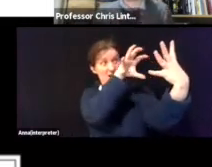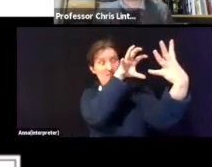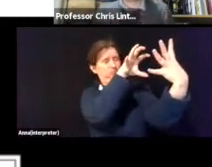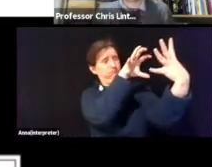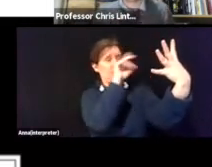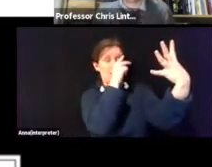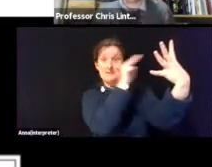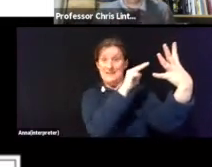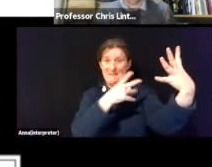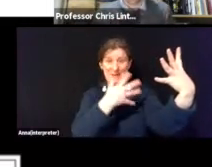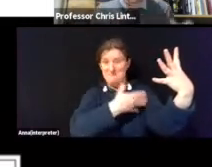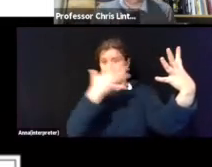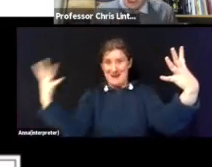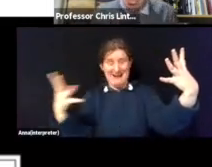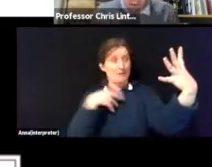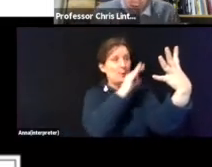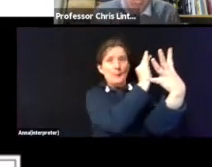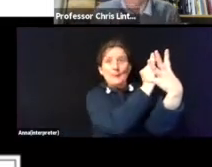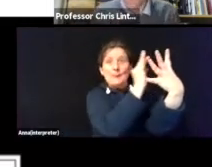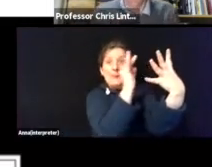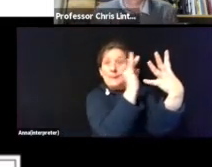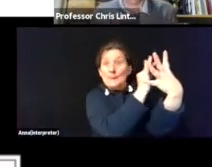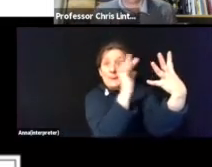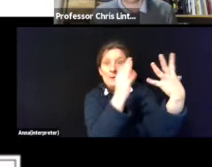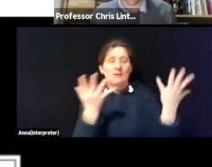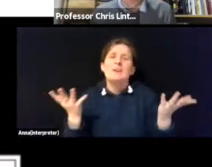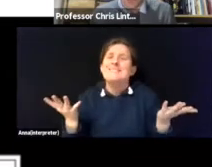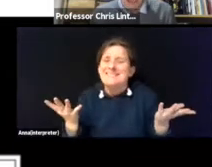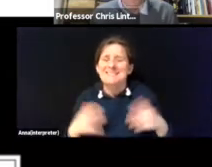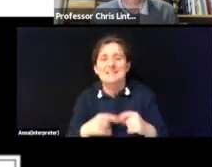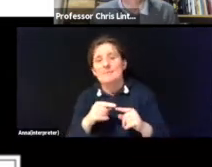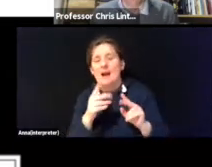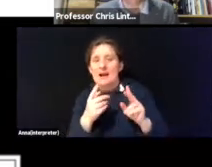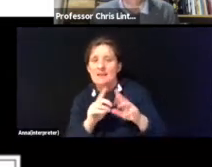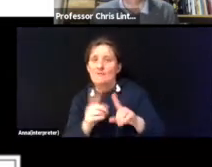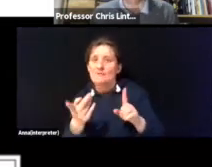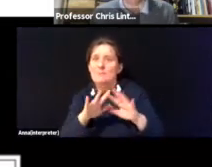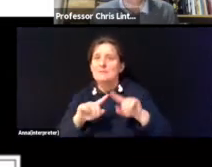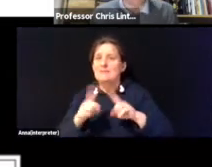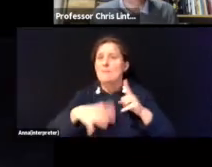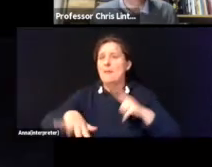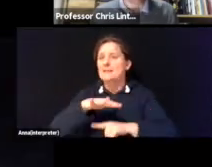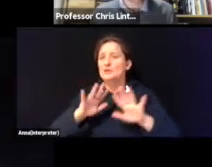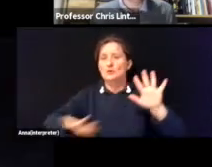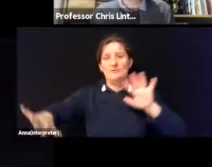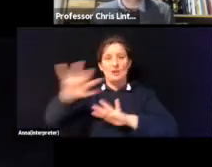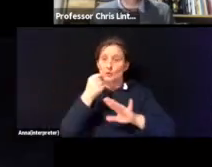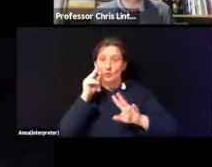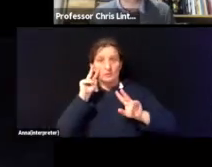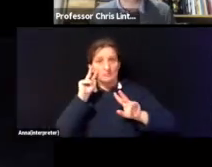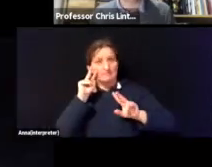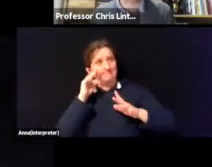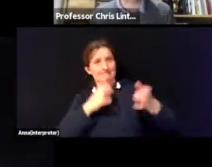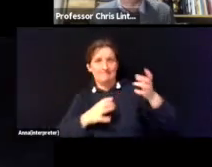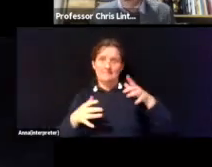the eclipse. And we think there are places in the universe where you'd be able to do that experiment. In fact, the nearest one, this is